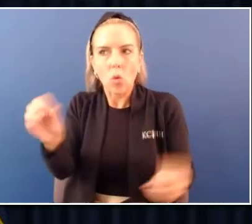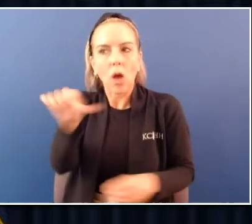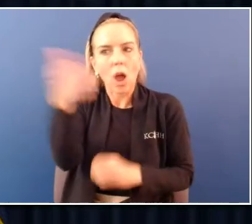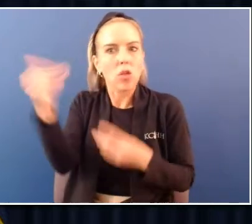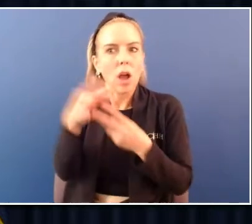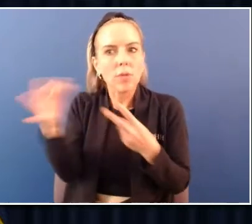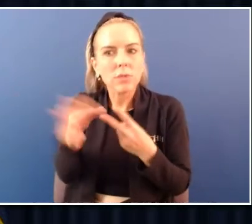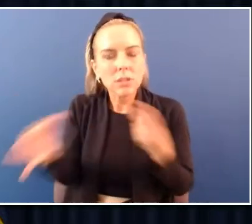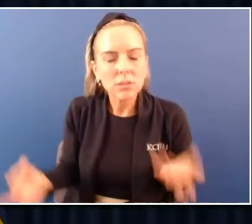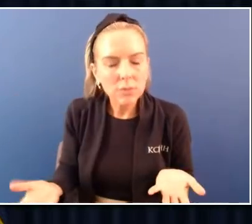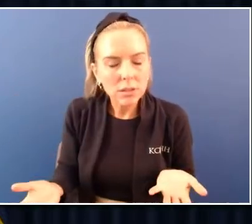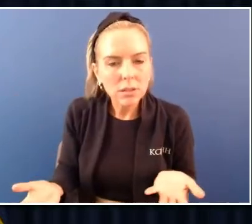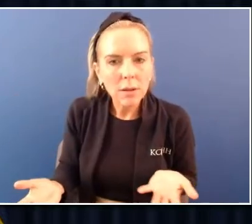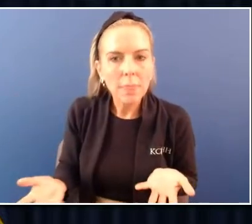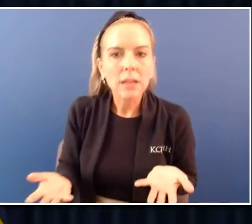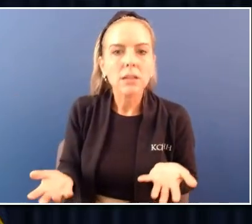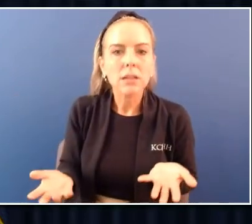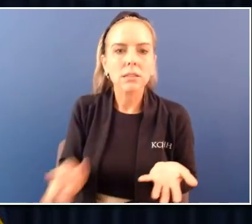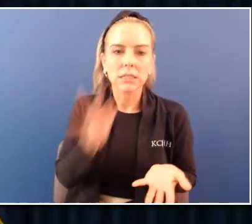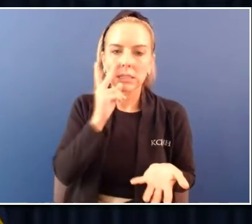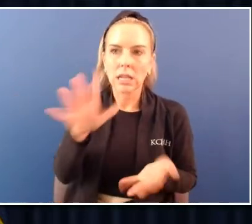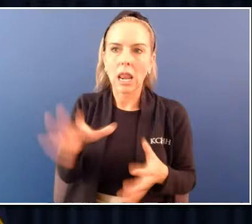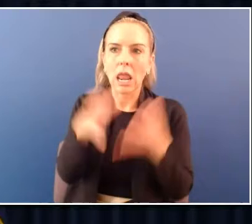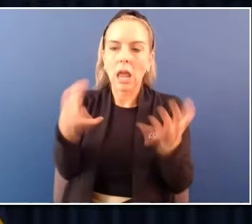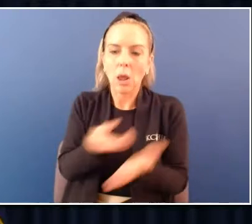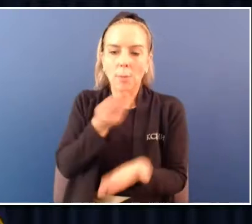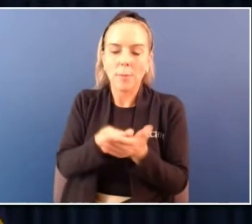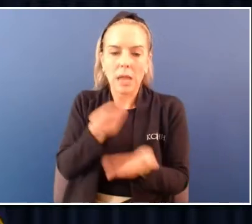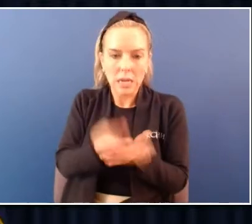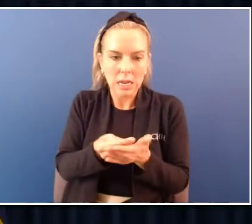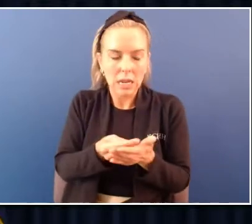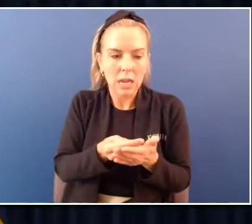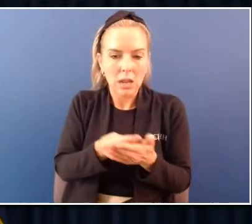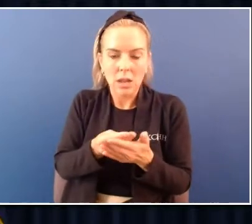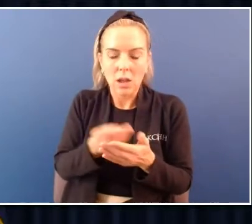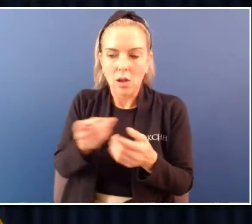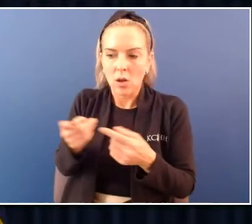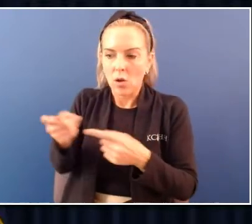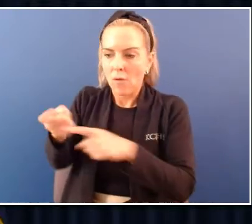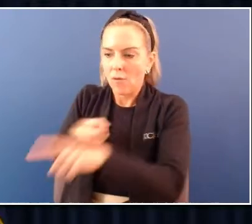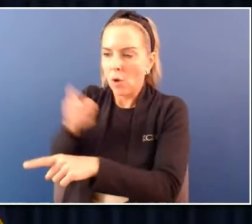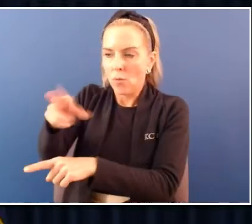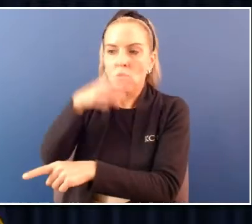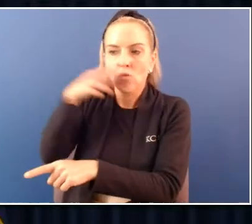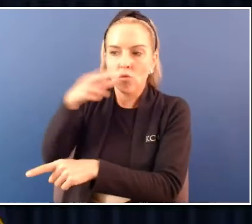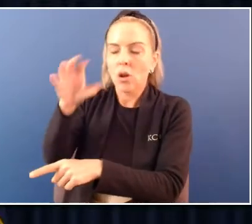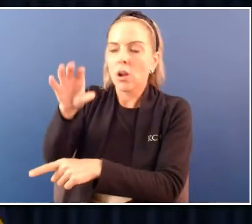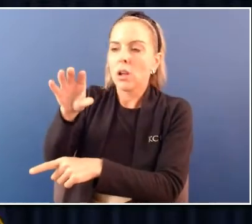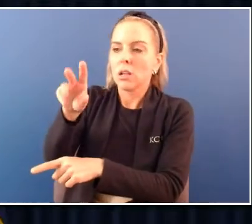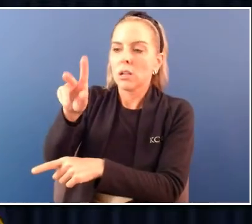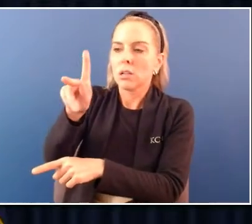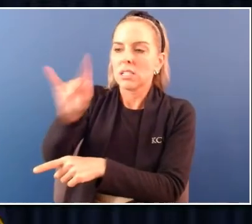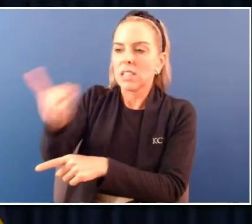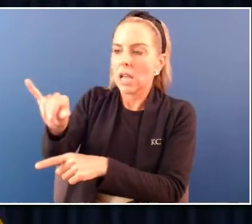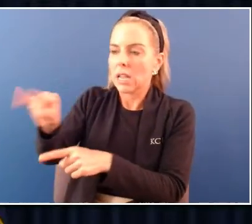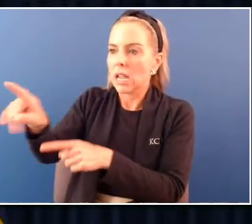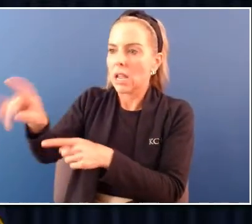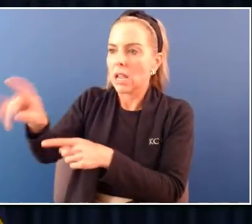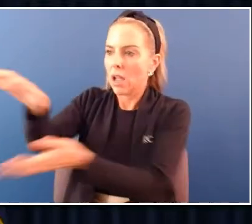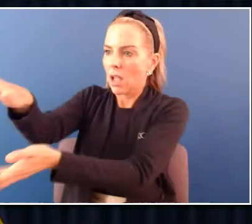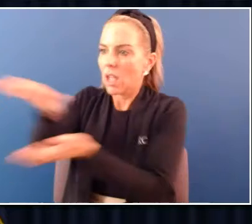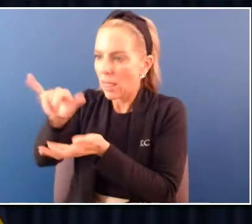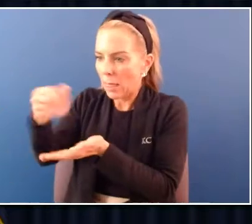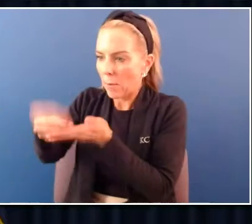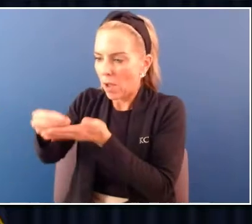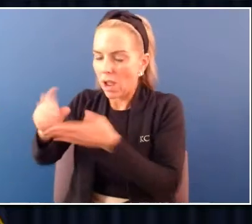going to see is a lot of dollars flowing out of rural Kentucky education into urban Kentucky education, which